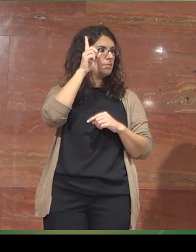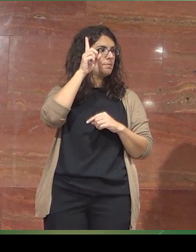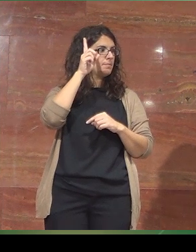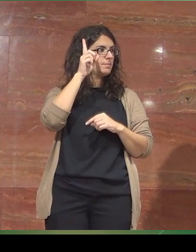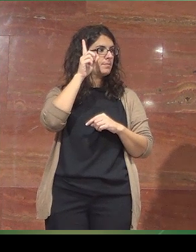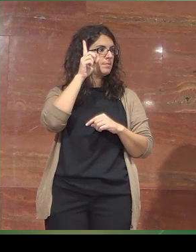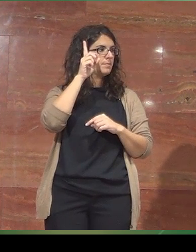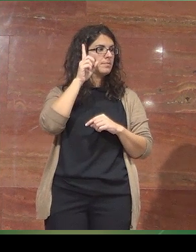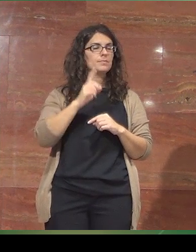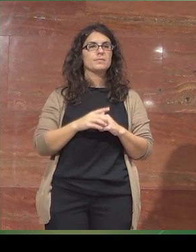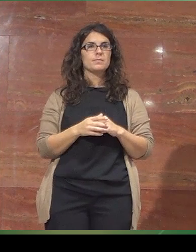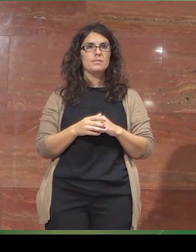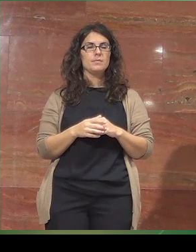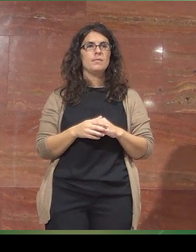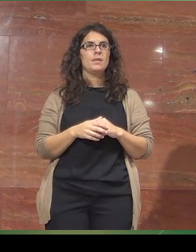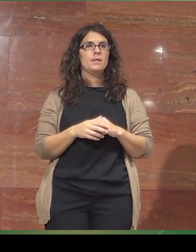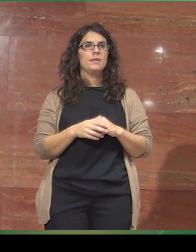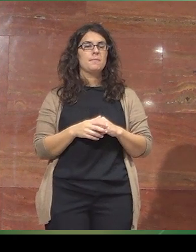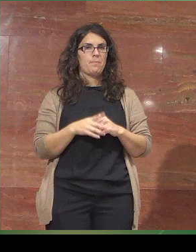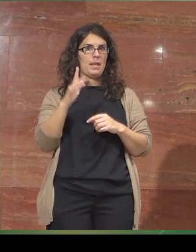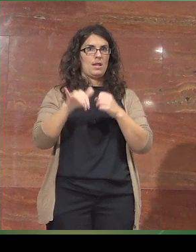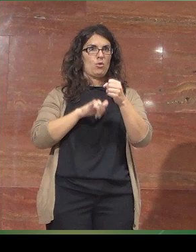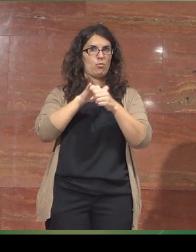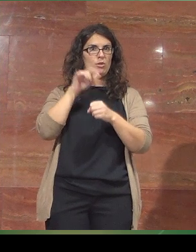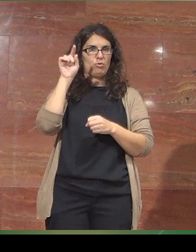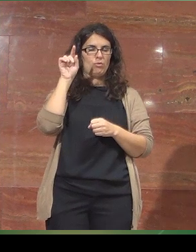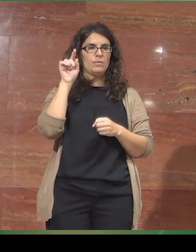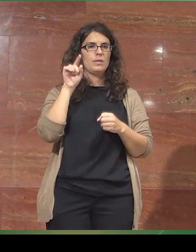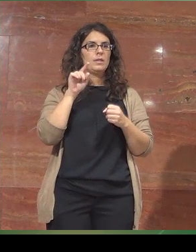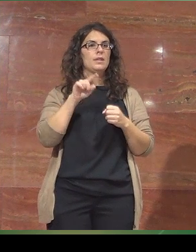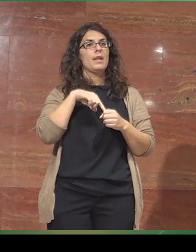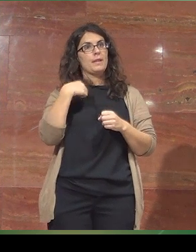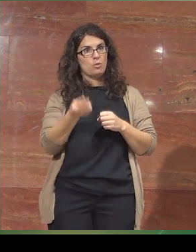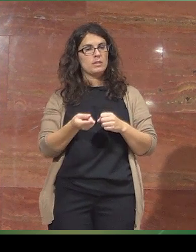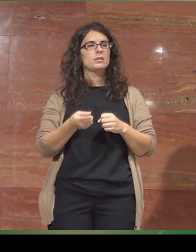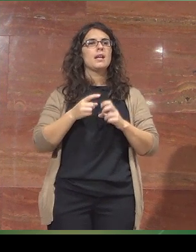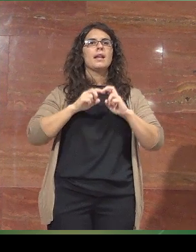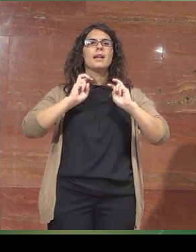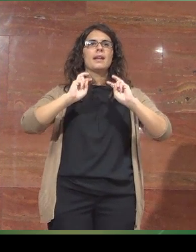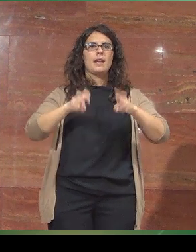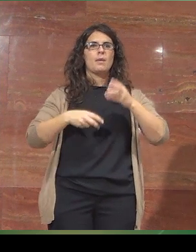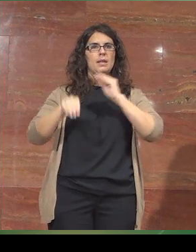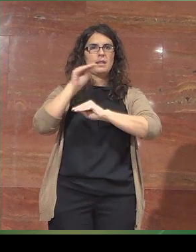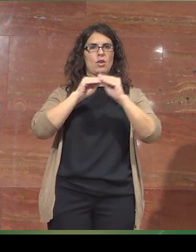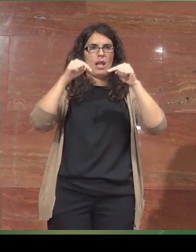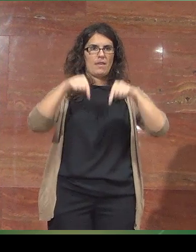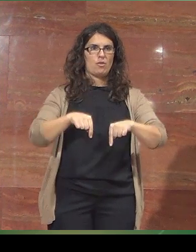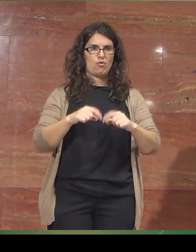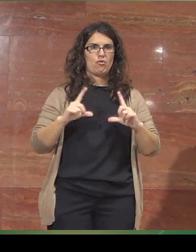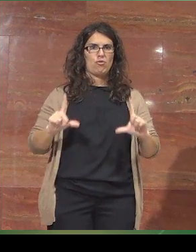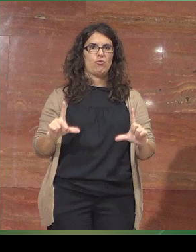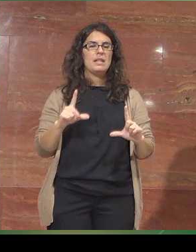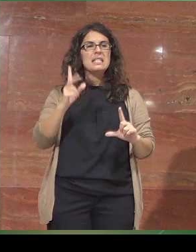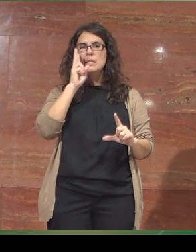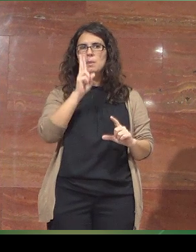place. They rearranged it so there were clear lines of sight. You immediately saw the clock, you could see where you needed to go, you could see the